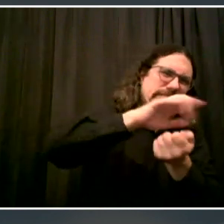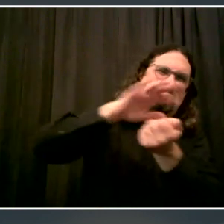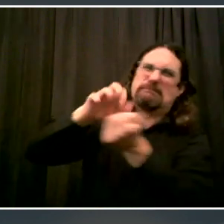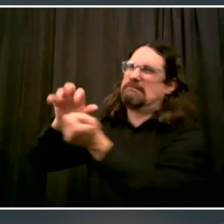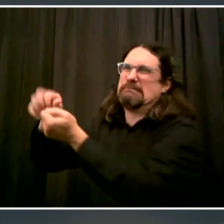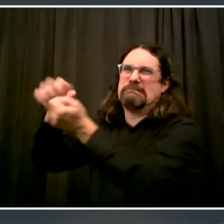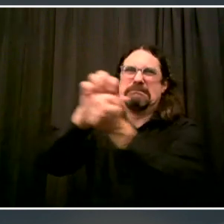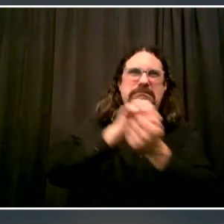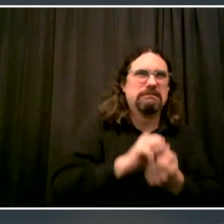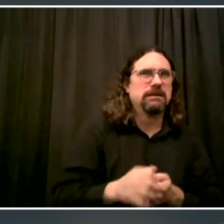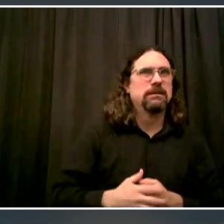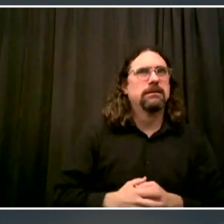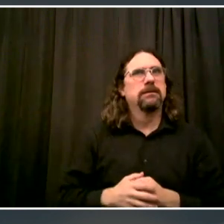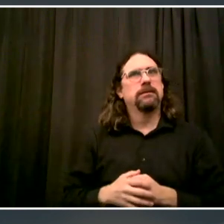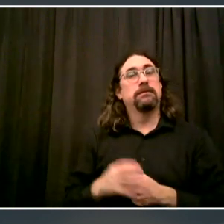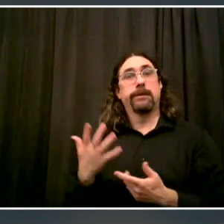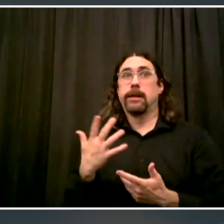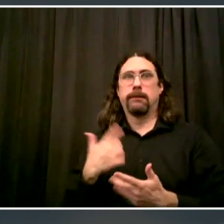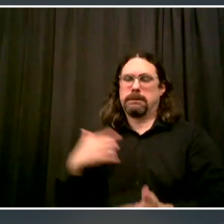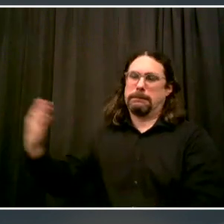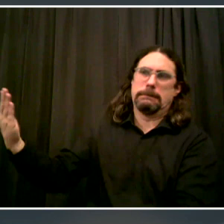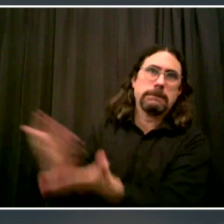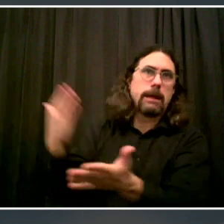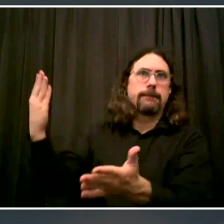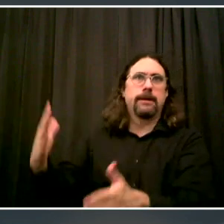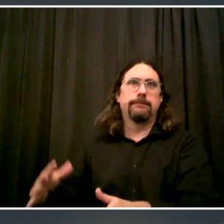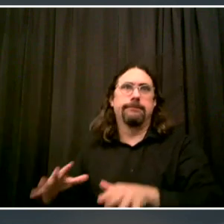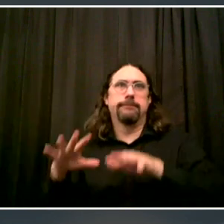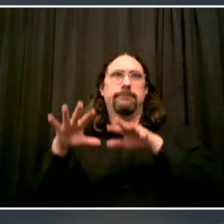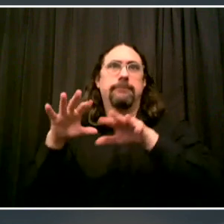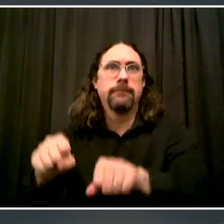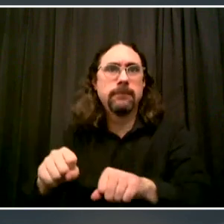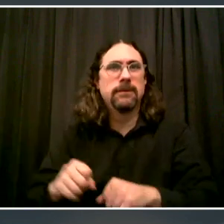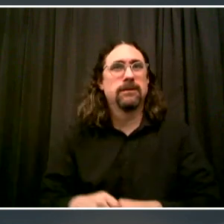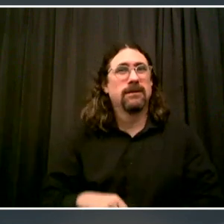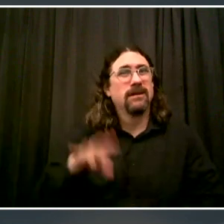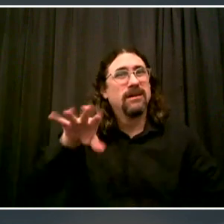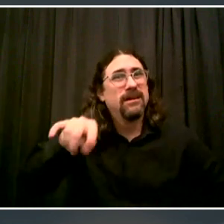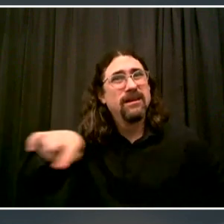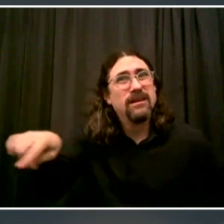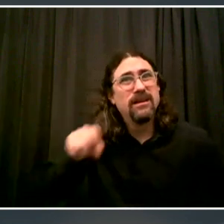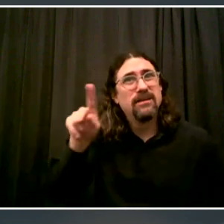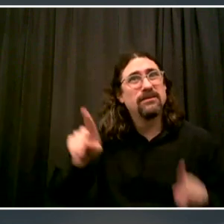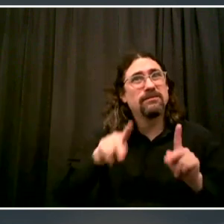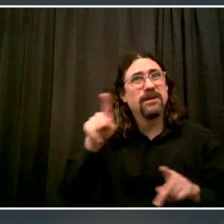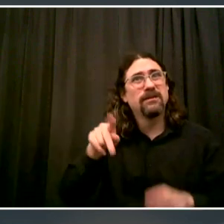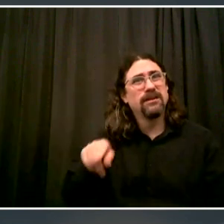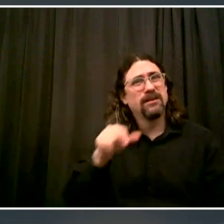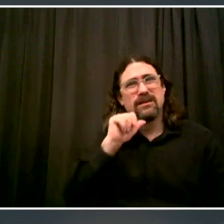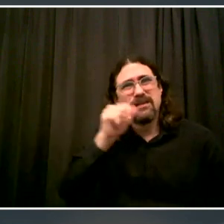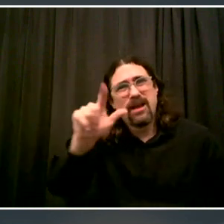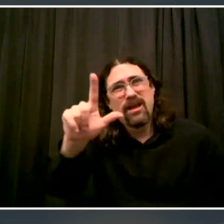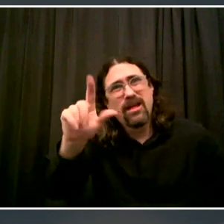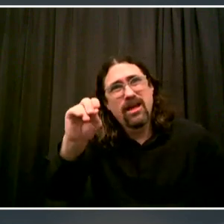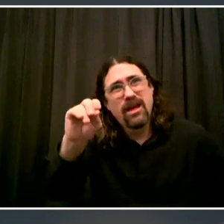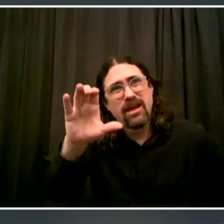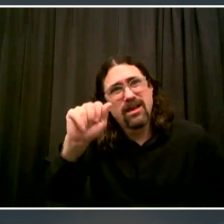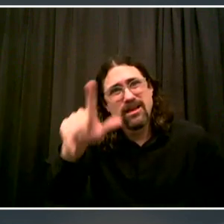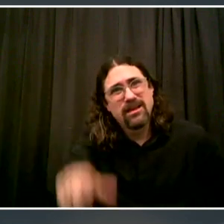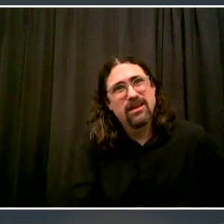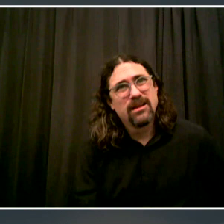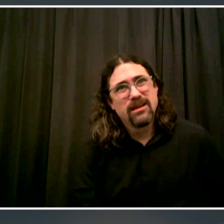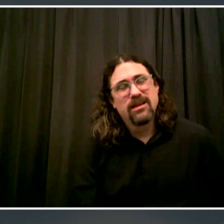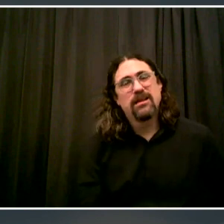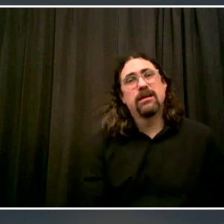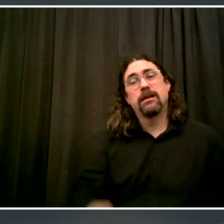us, and denounced them. So to the men and women of the police department last night and to the community members, again, that